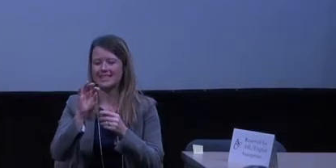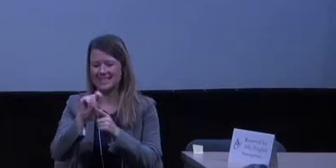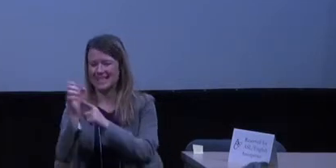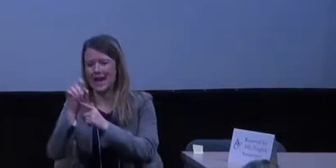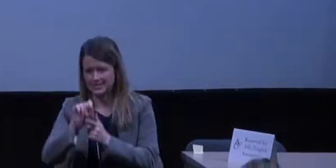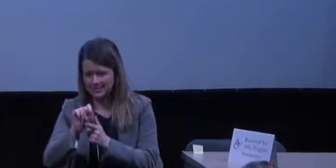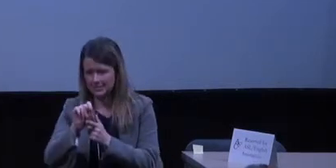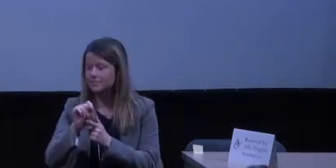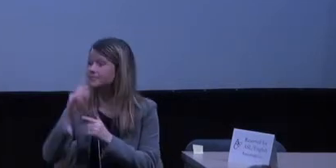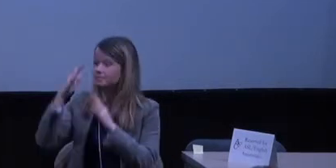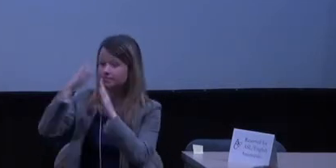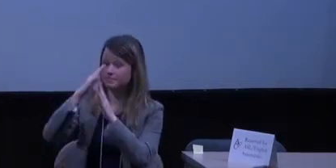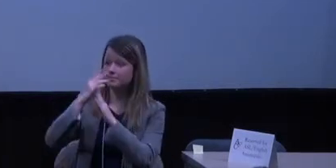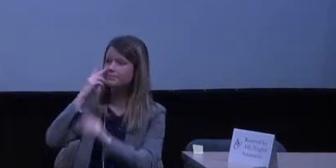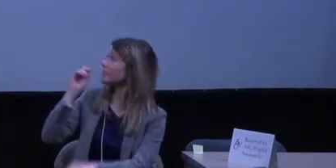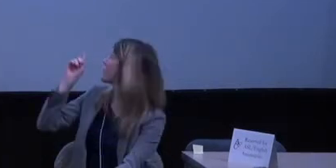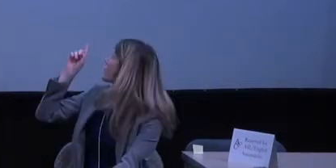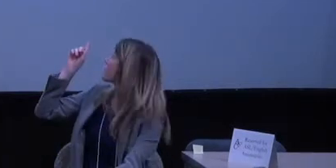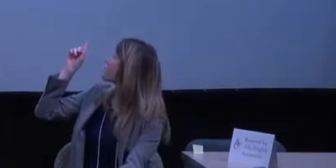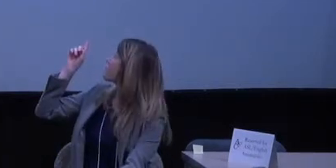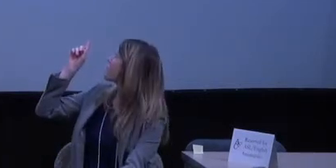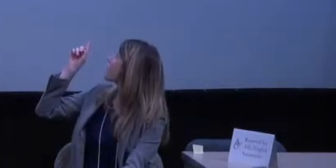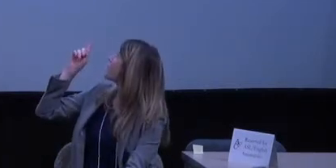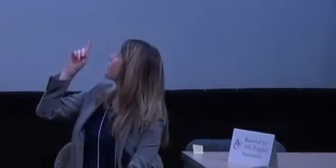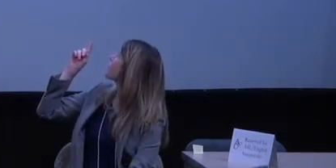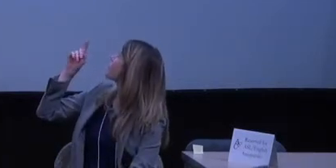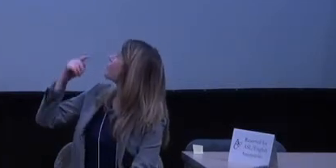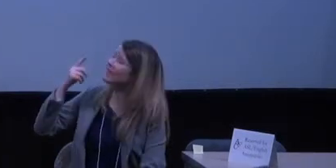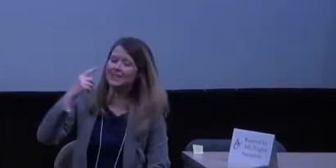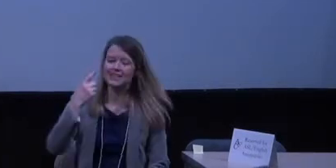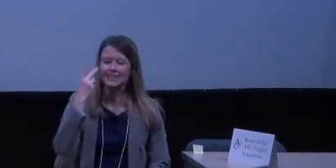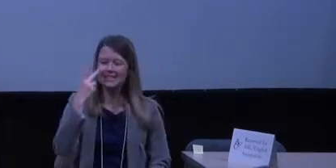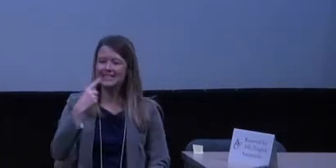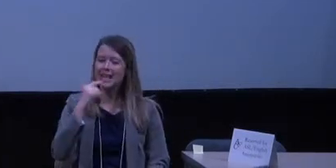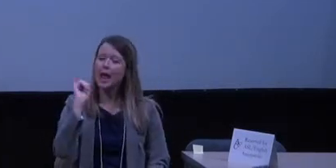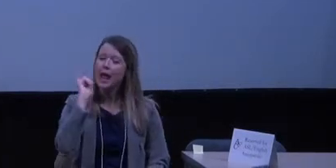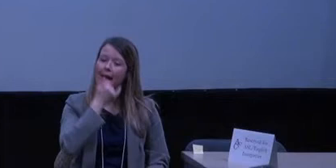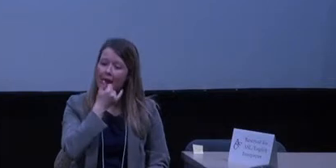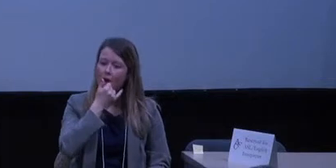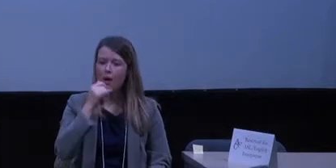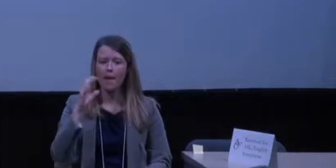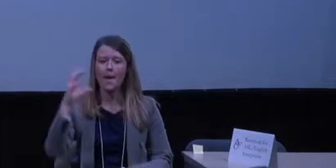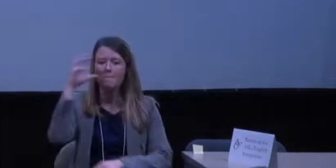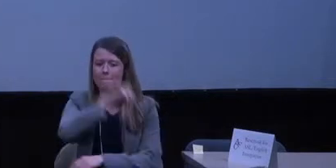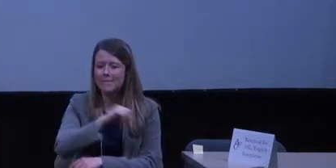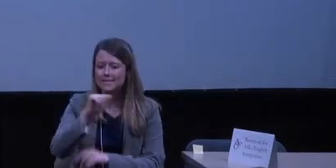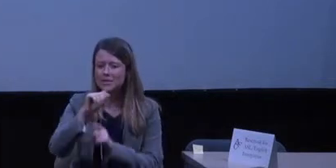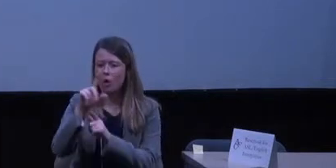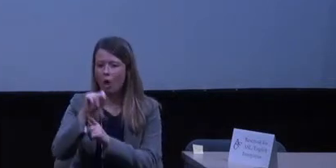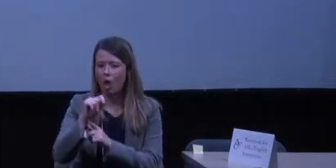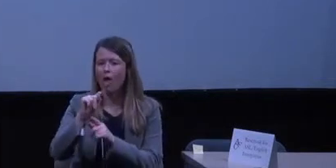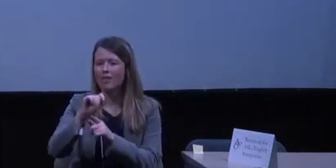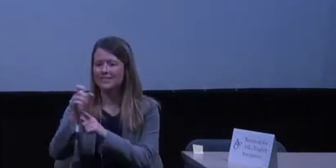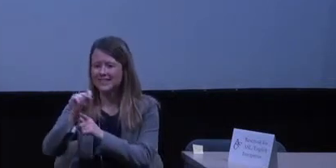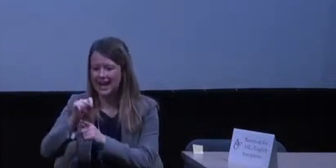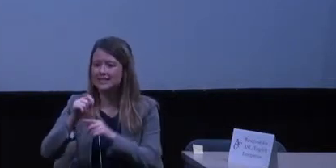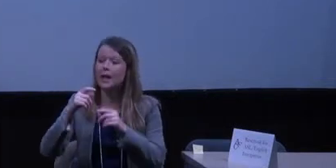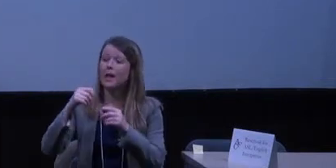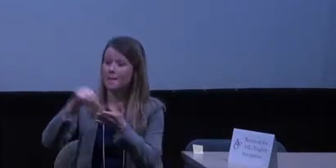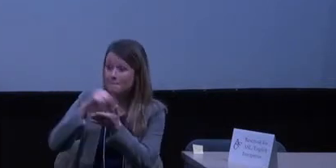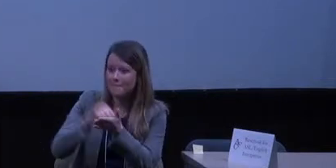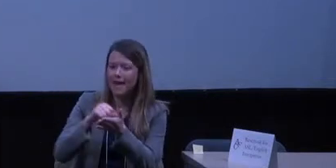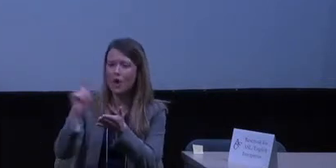top, it says errors, missing alt text. Picture 3, slide 12. So it's actually giving